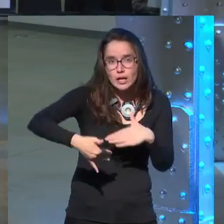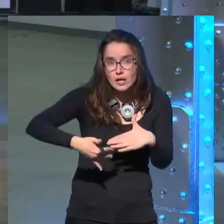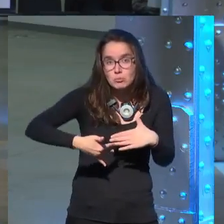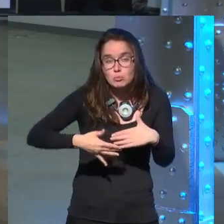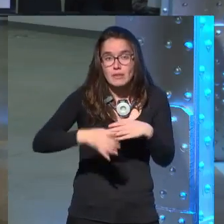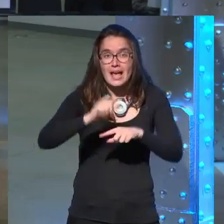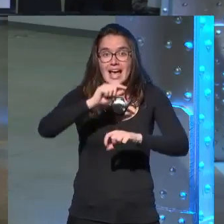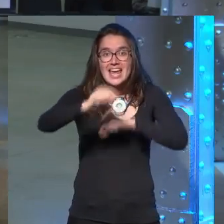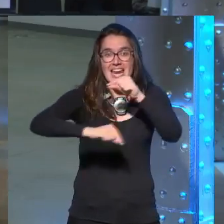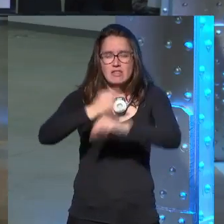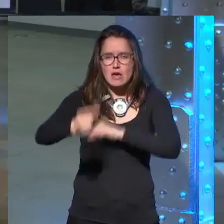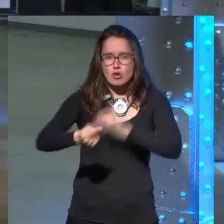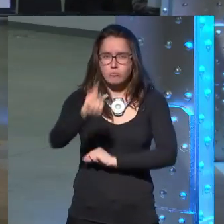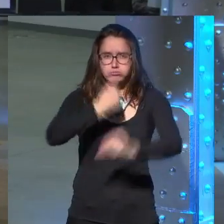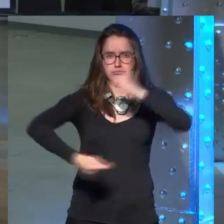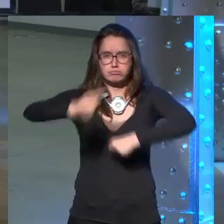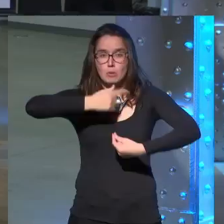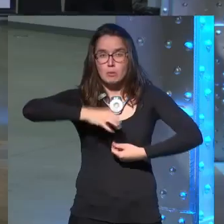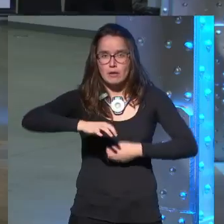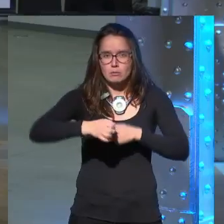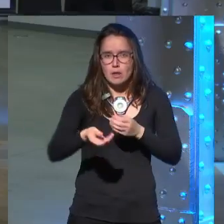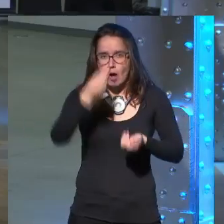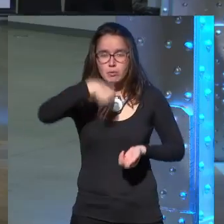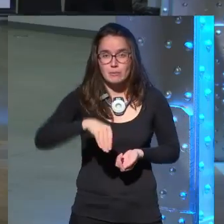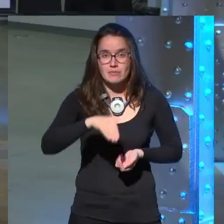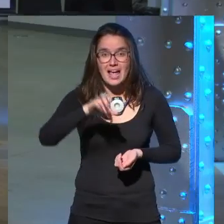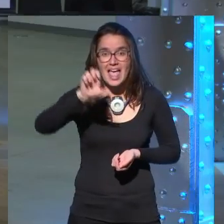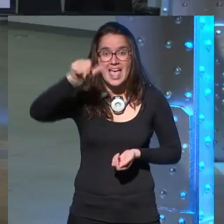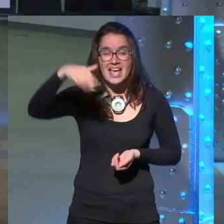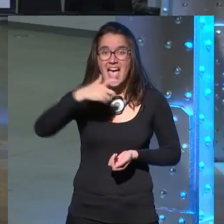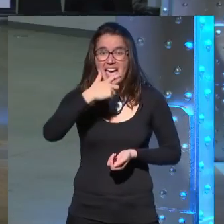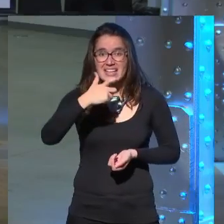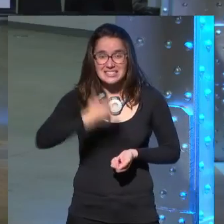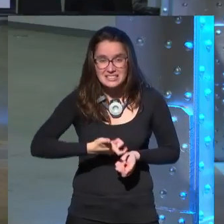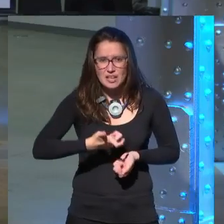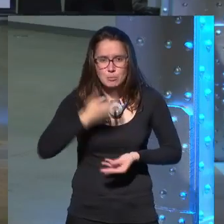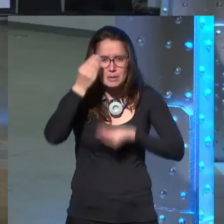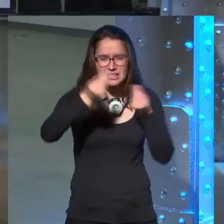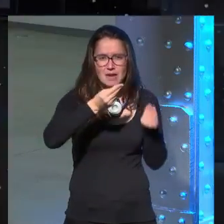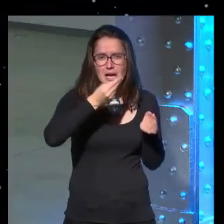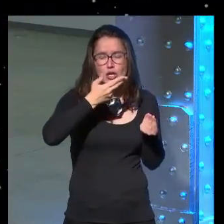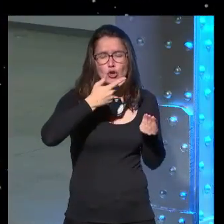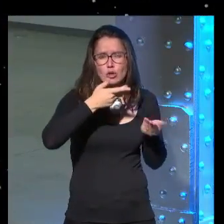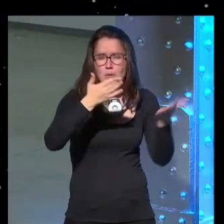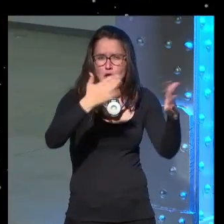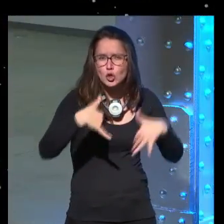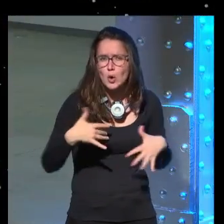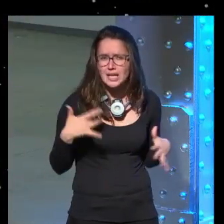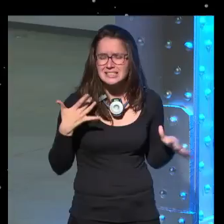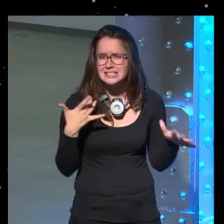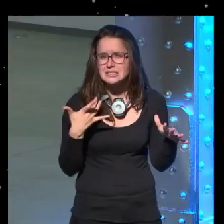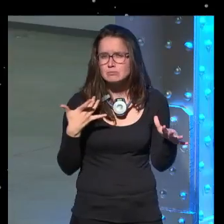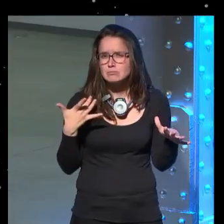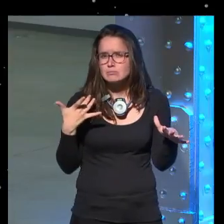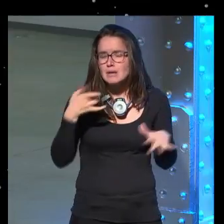actually, I'll skip over this. Einstein believed that this unknown would not be one that would be there forever. He believed